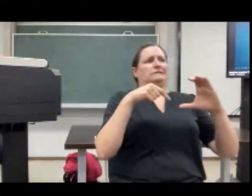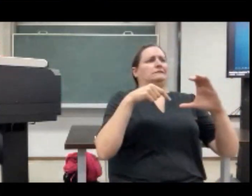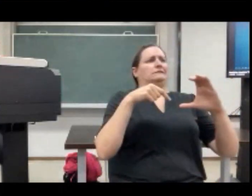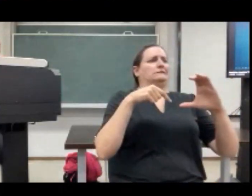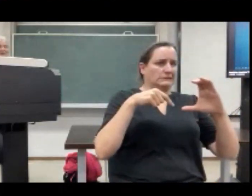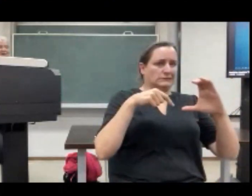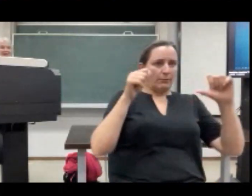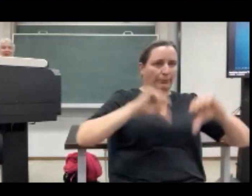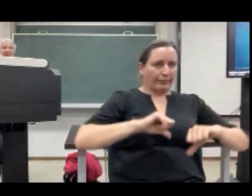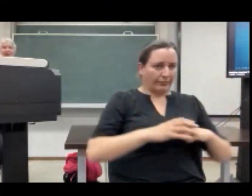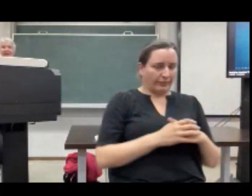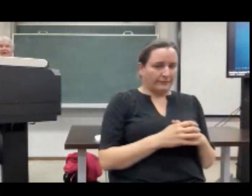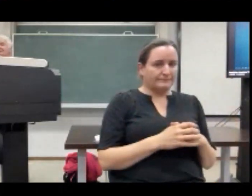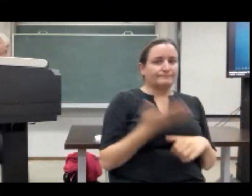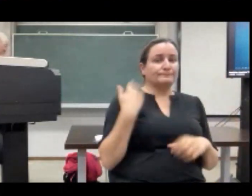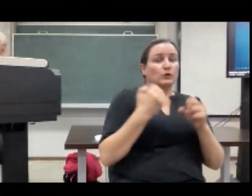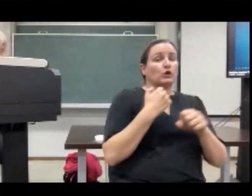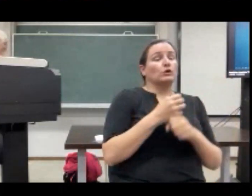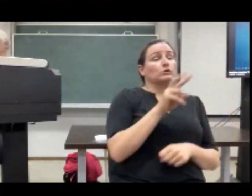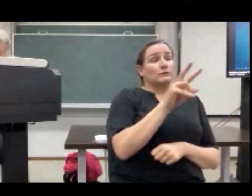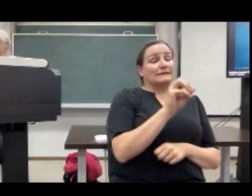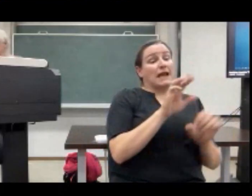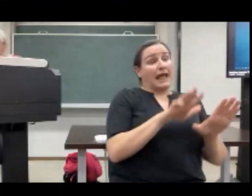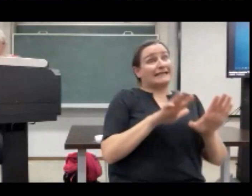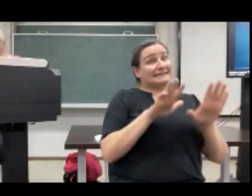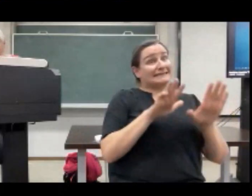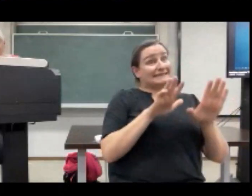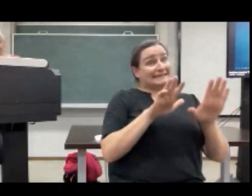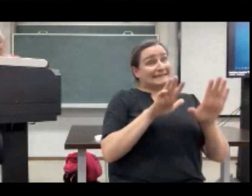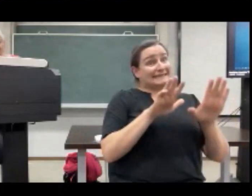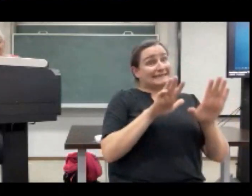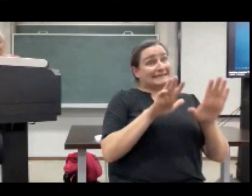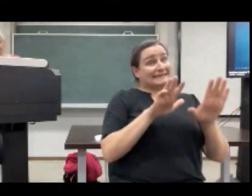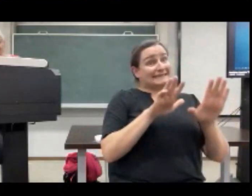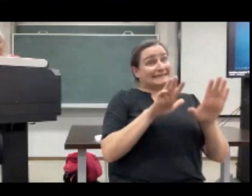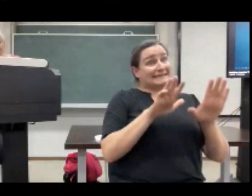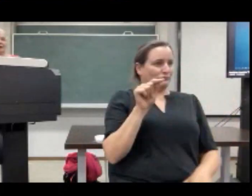Dutch study done in 2019 of medical services.